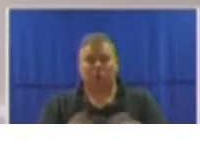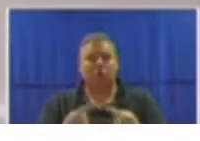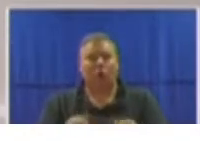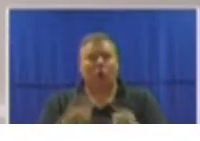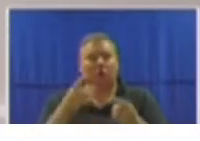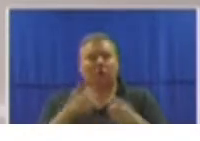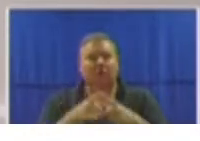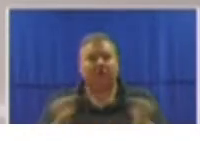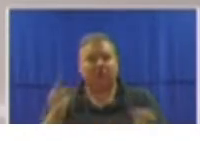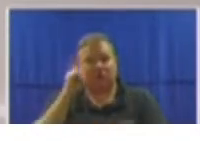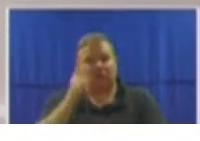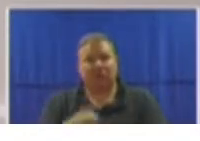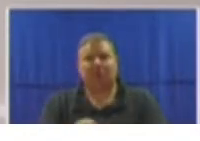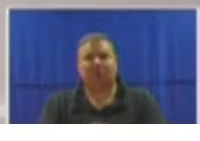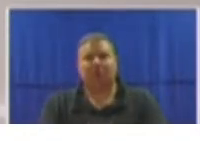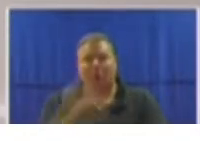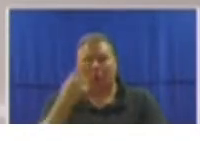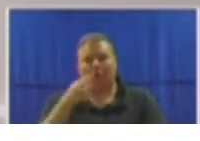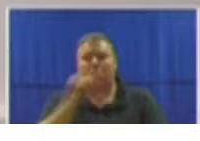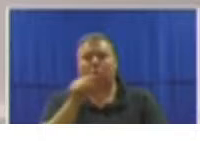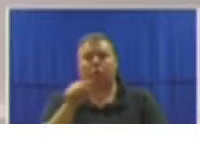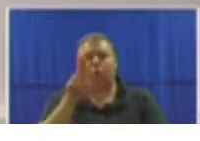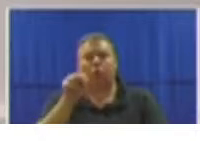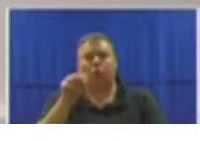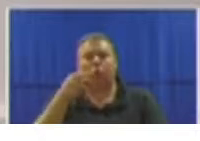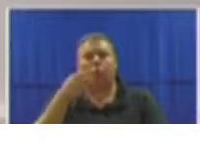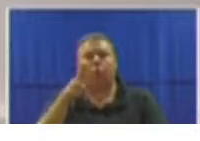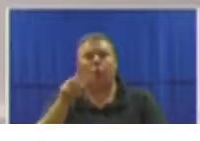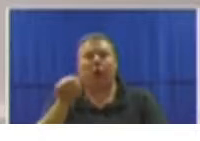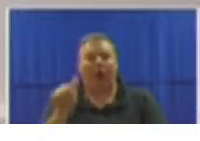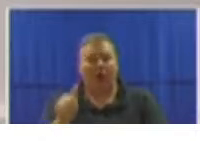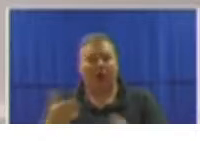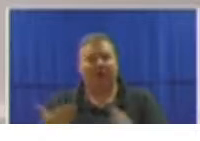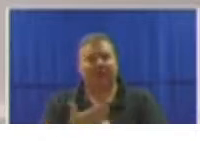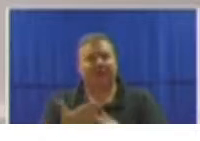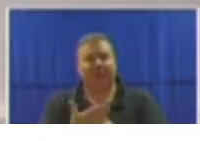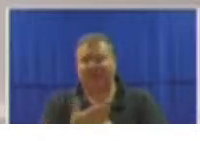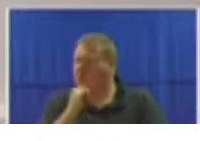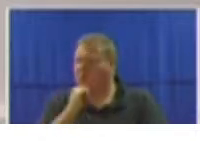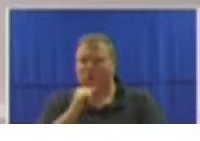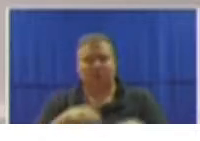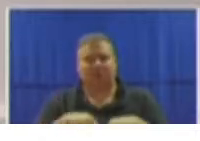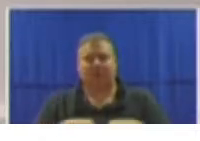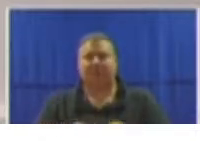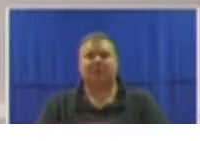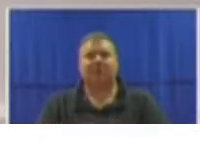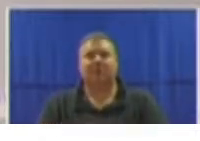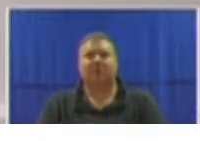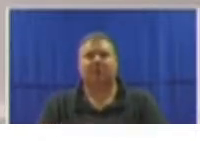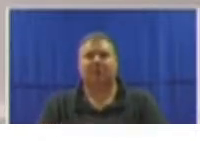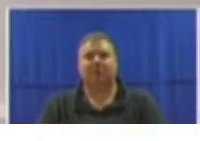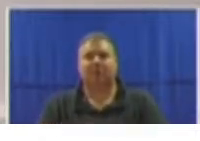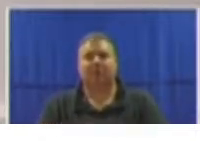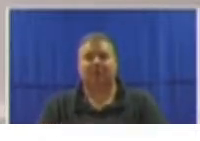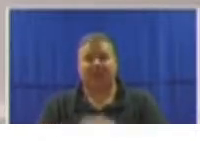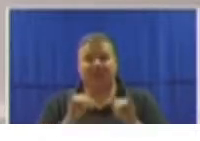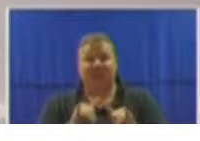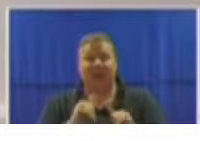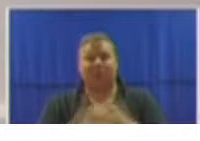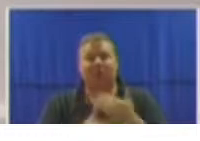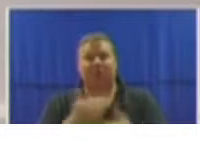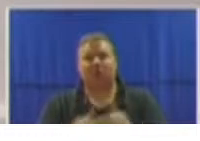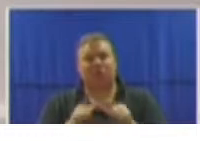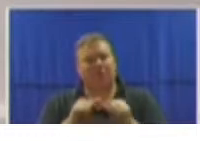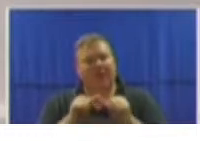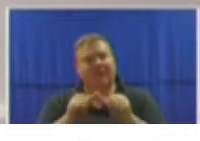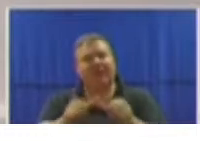ruling, and Honorable Zungula interfered with you. It's not done. And I'm hoping that that procedure must be